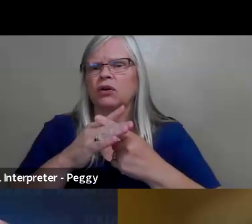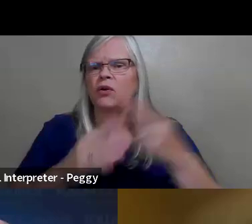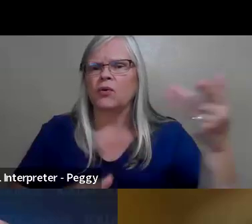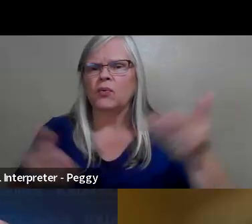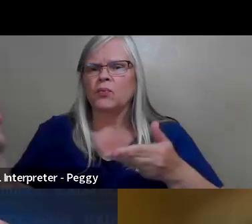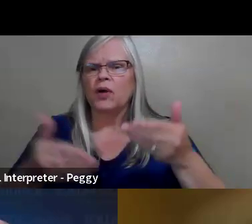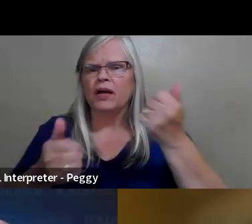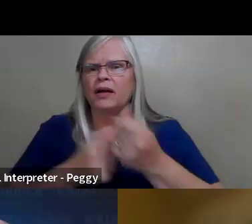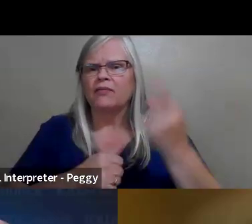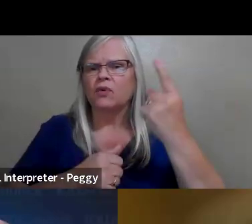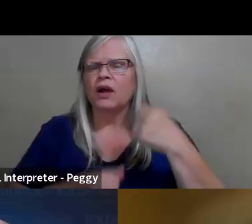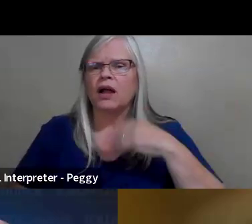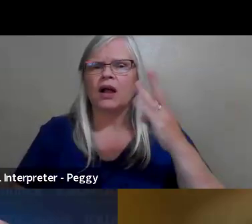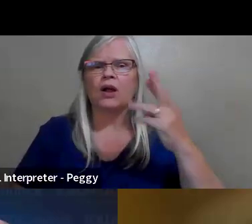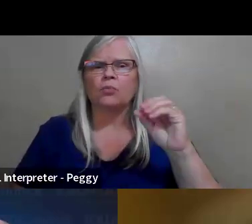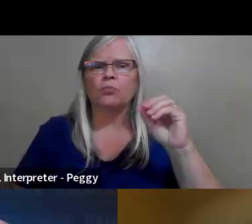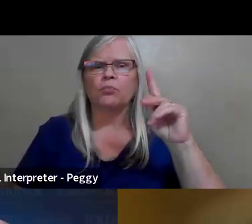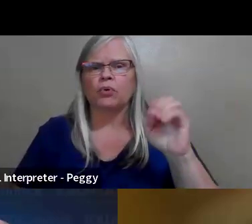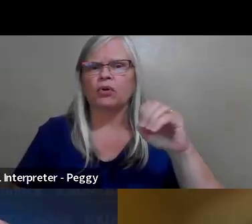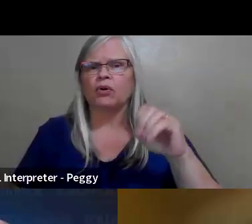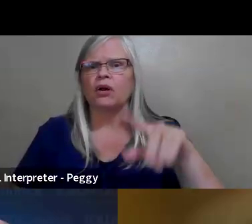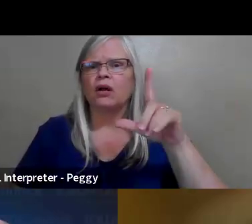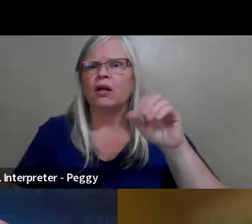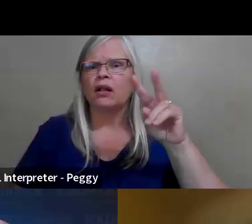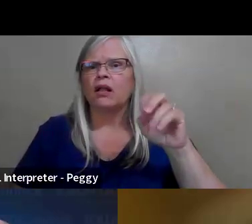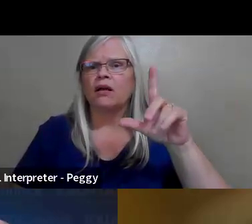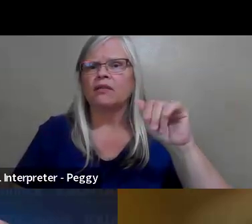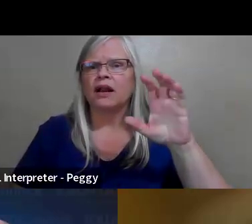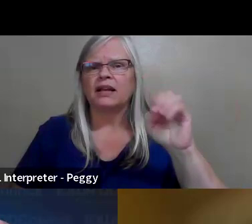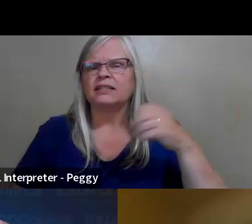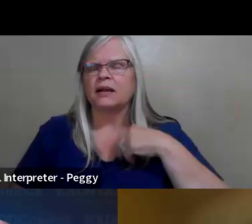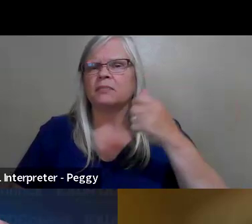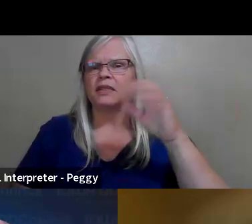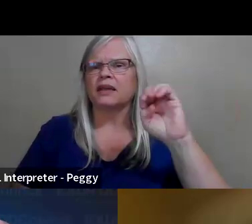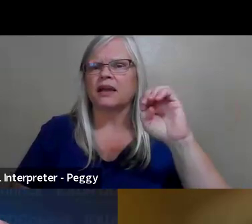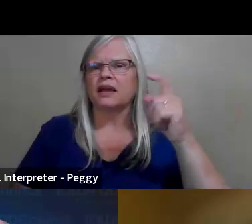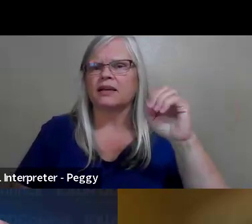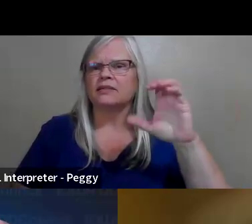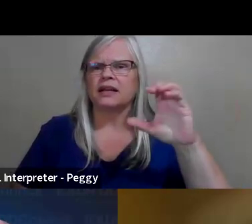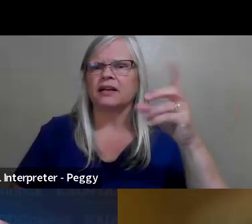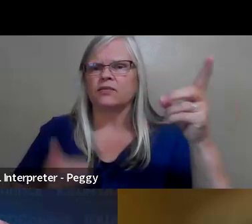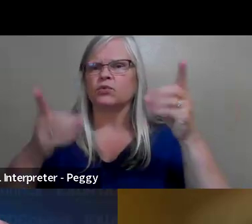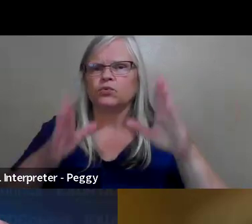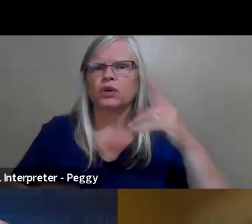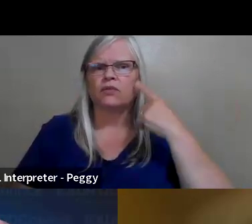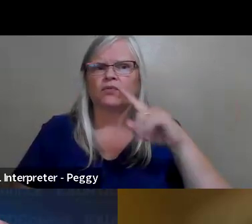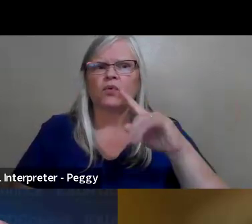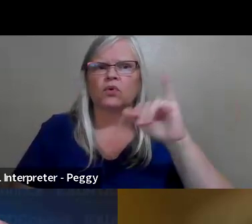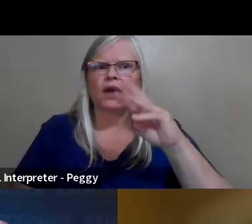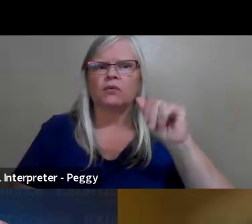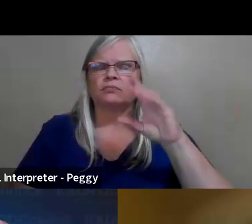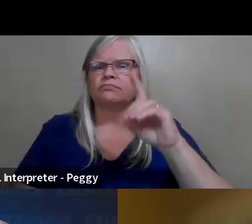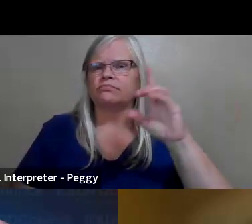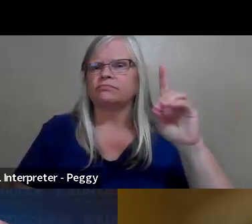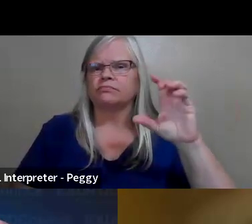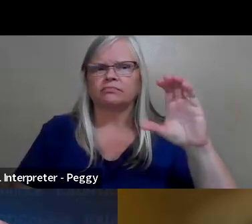Welcome, everyone. I'm Brooke Lovelace, Executive Director of the Iowa Developmental Disabilities Council. We are super excited to have you